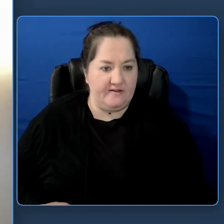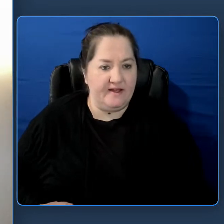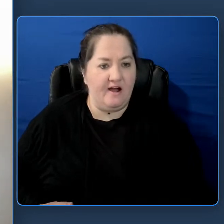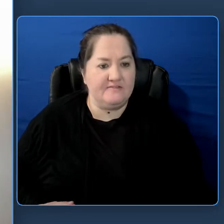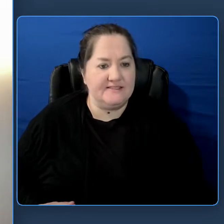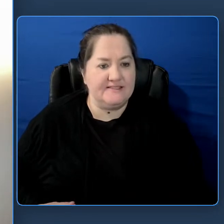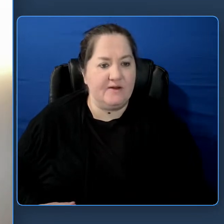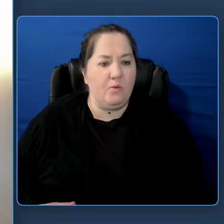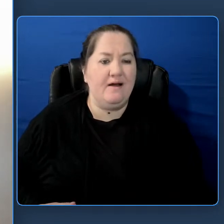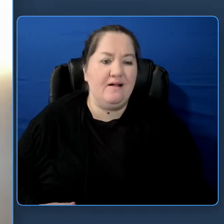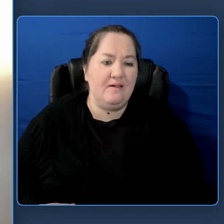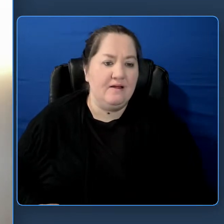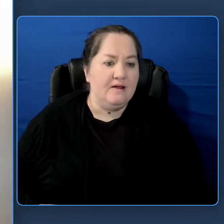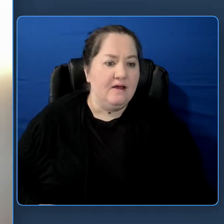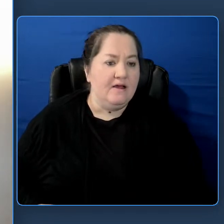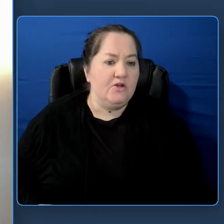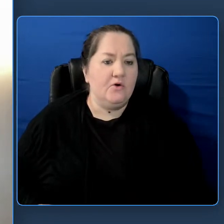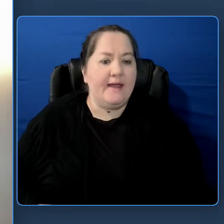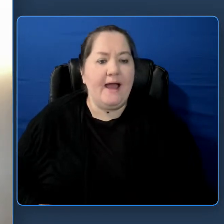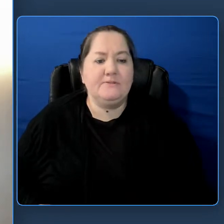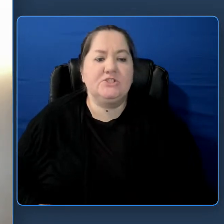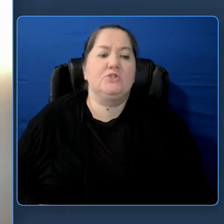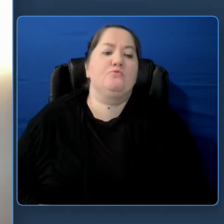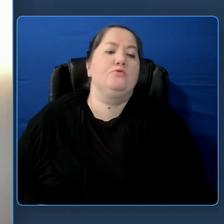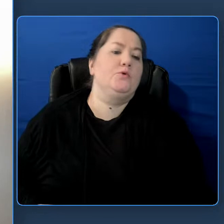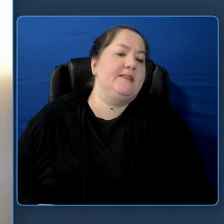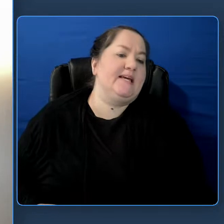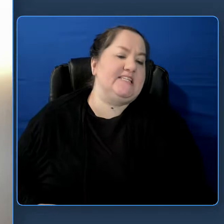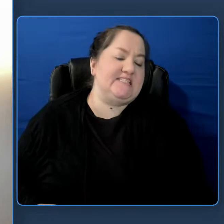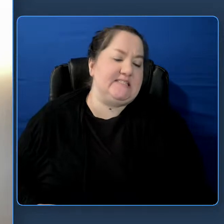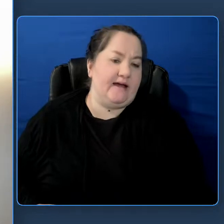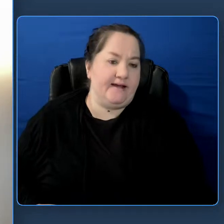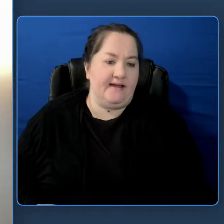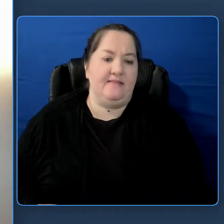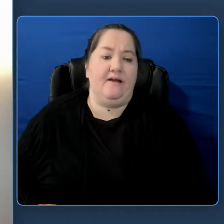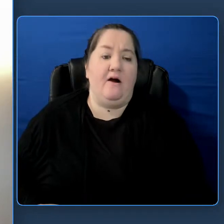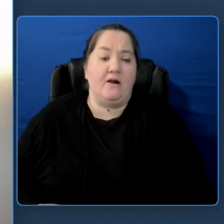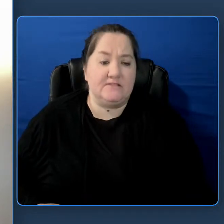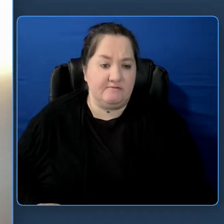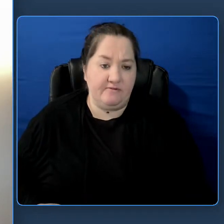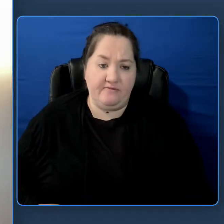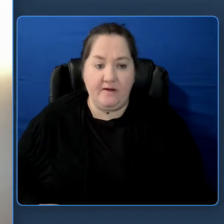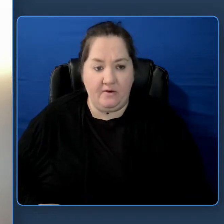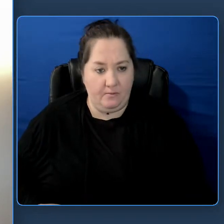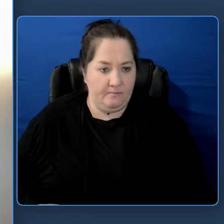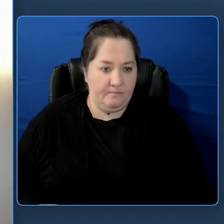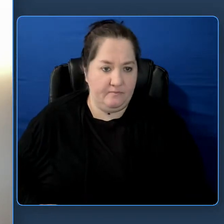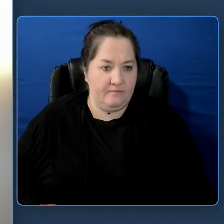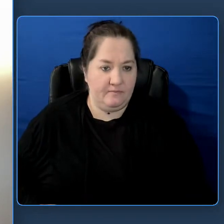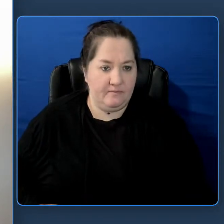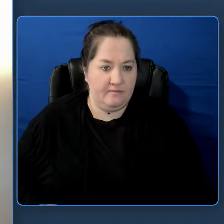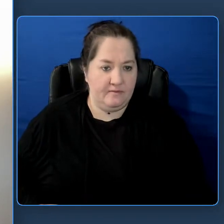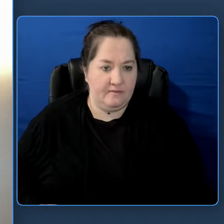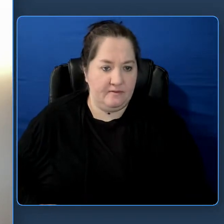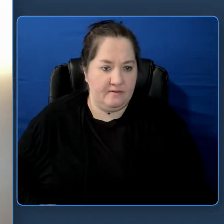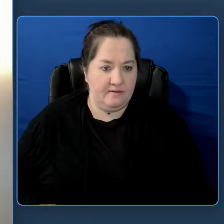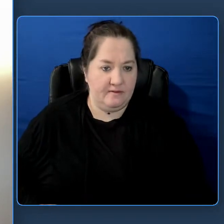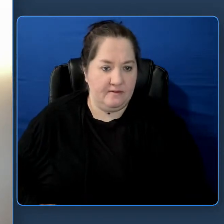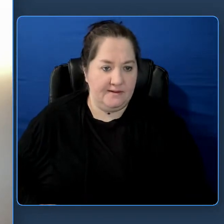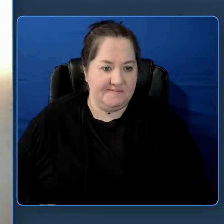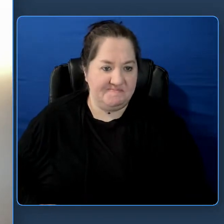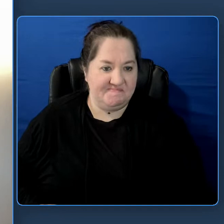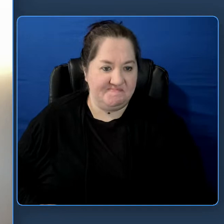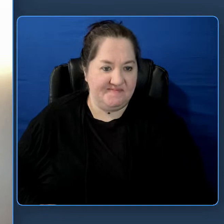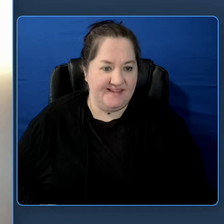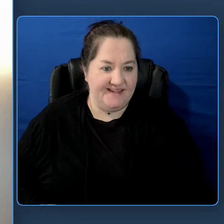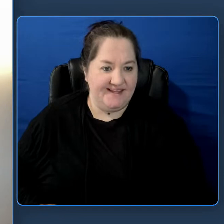people over here. And they often say, well, captions ruin the aesthetic and the art of the film.